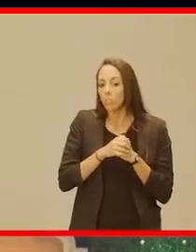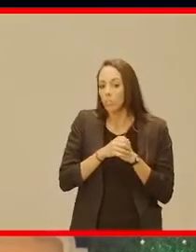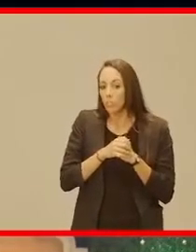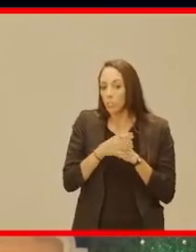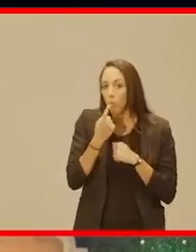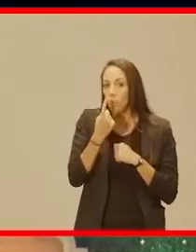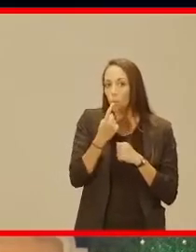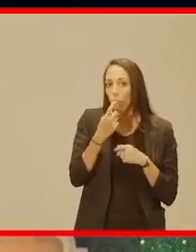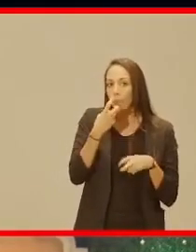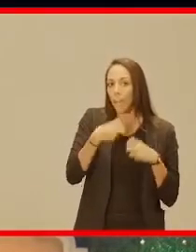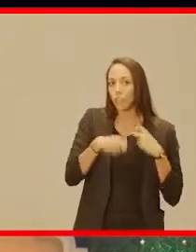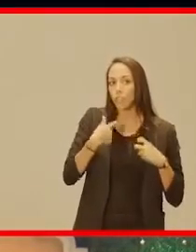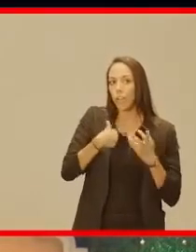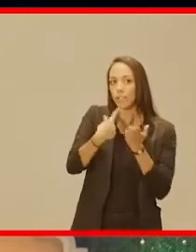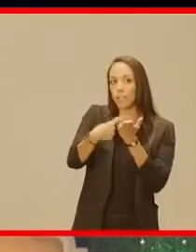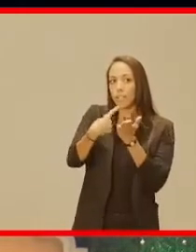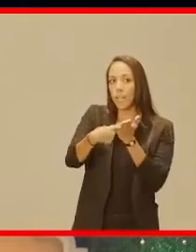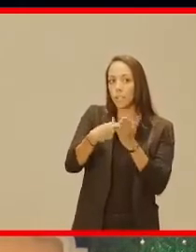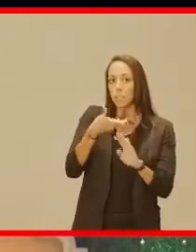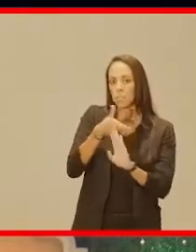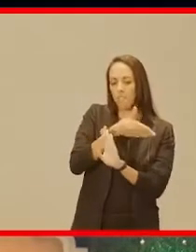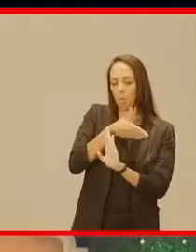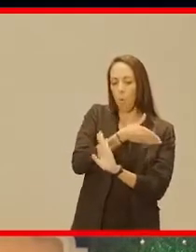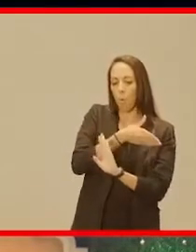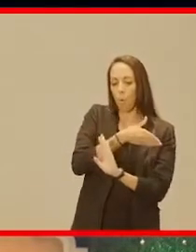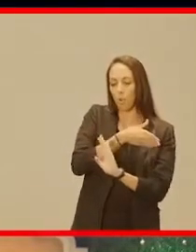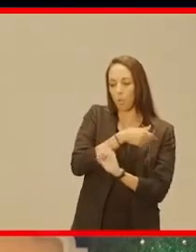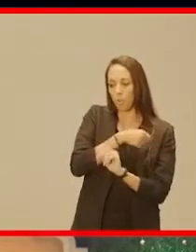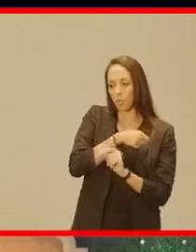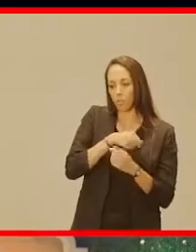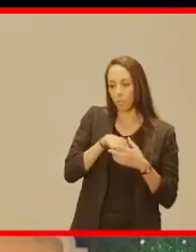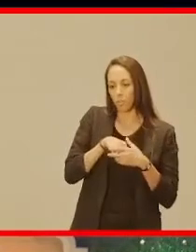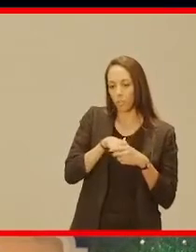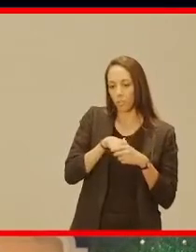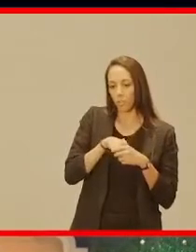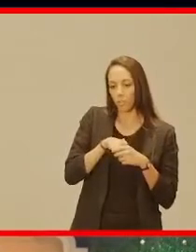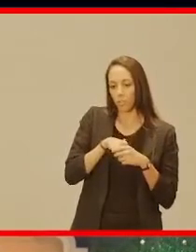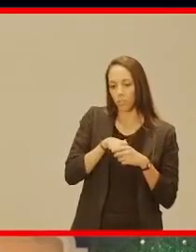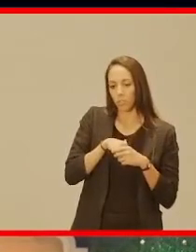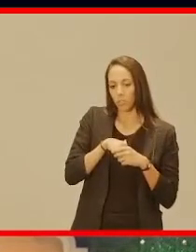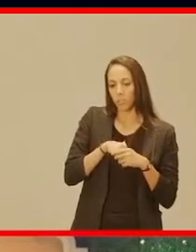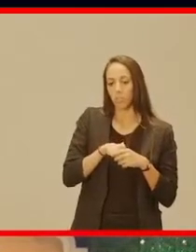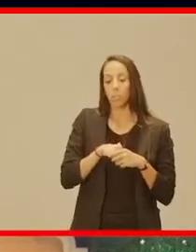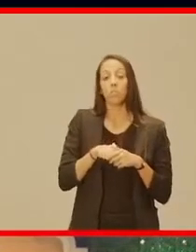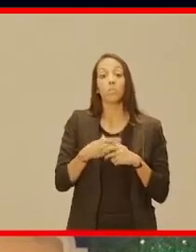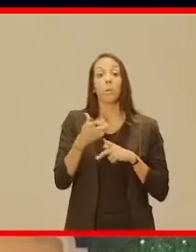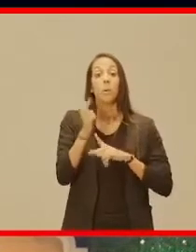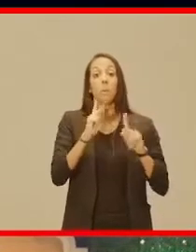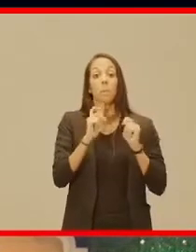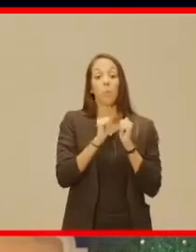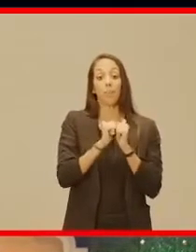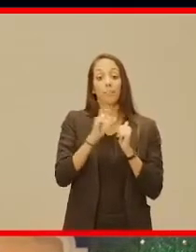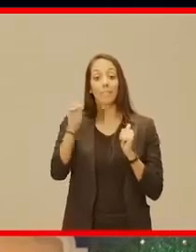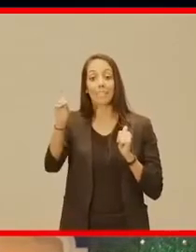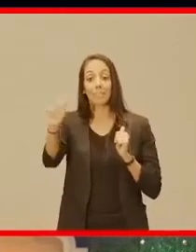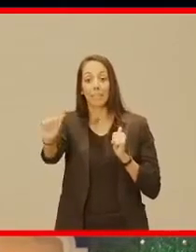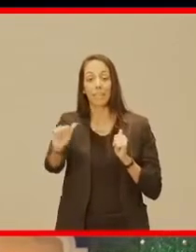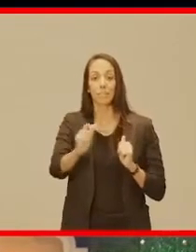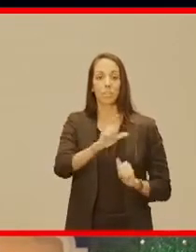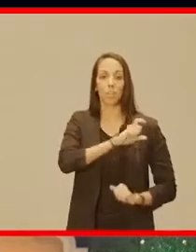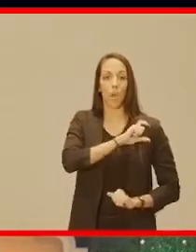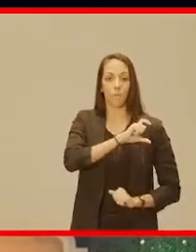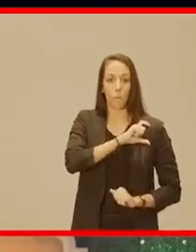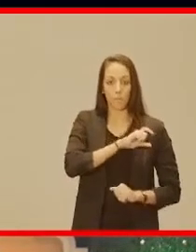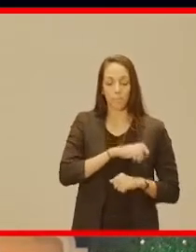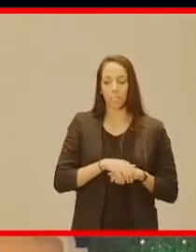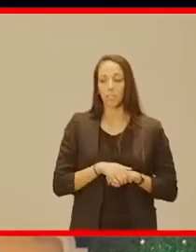discussed before is people with disabilities and law enforcement, right? So